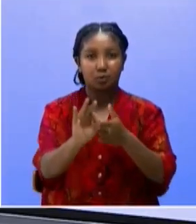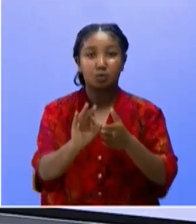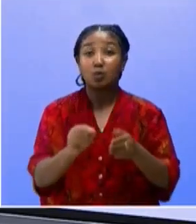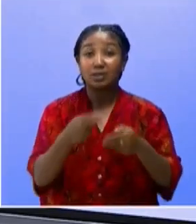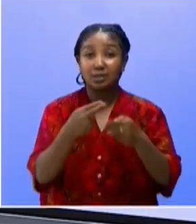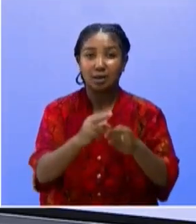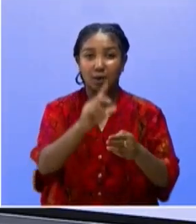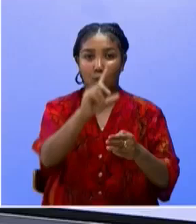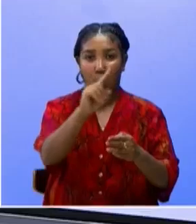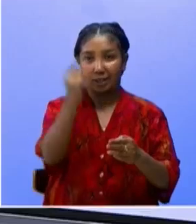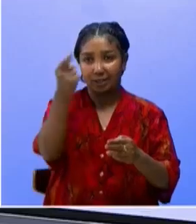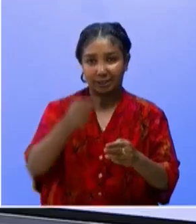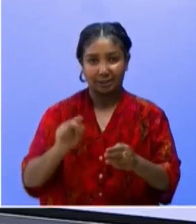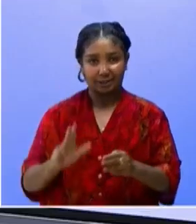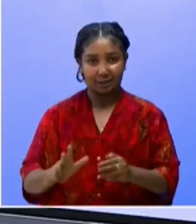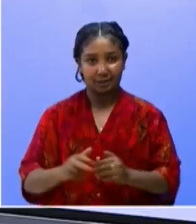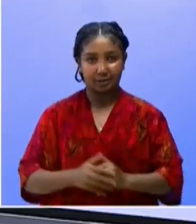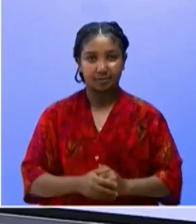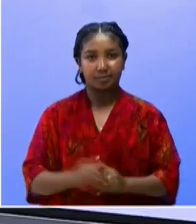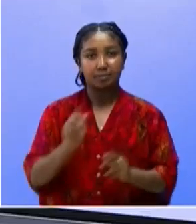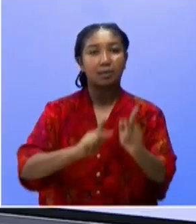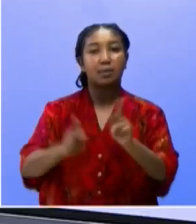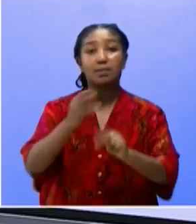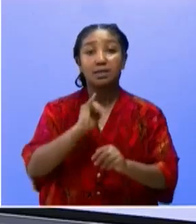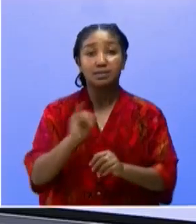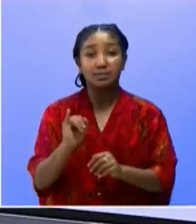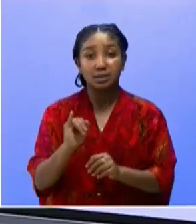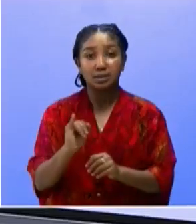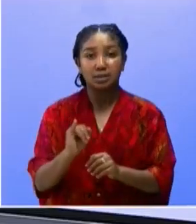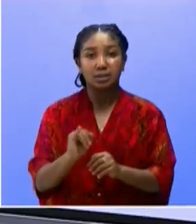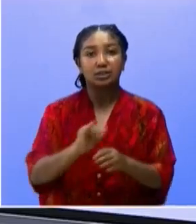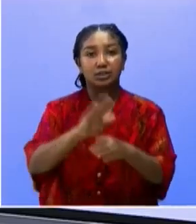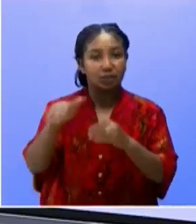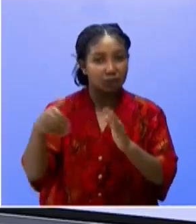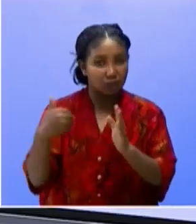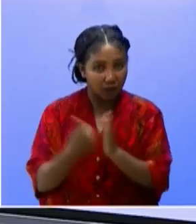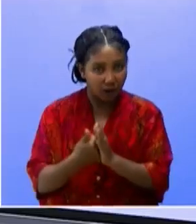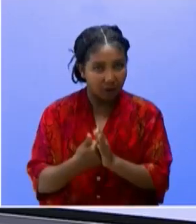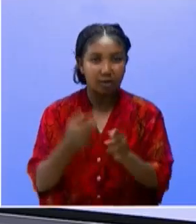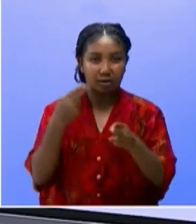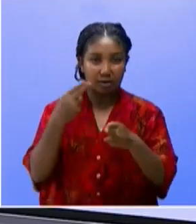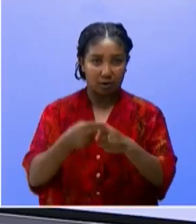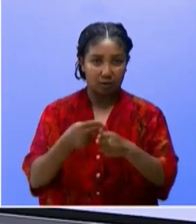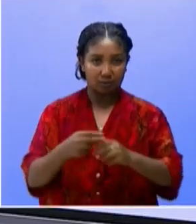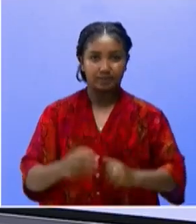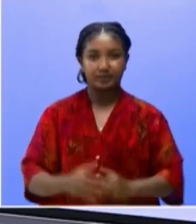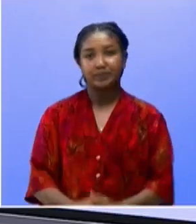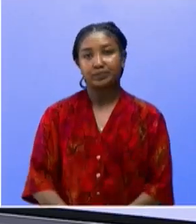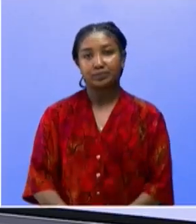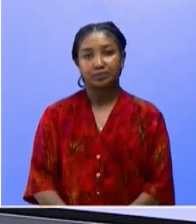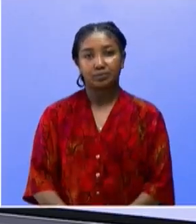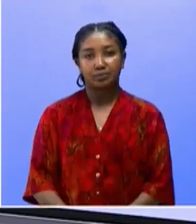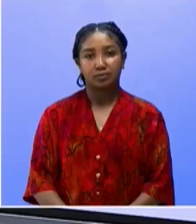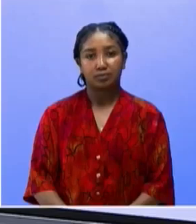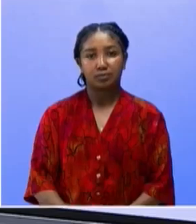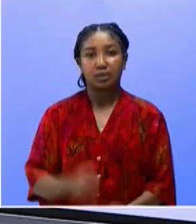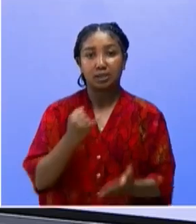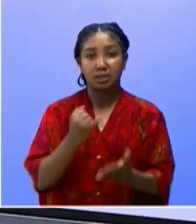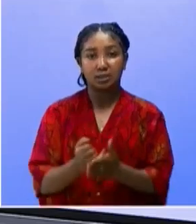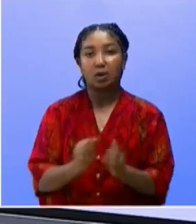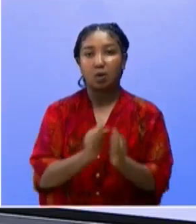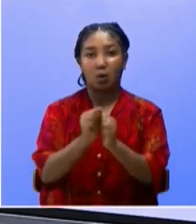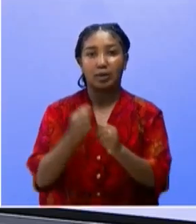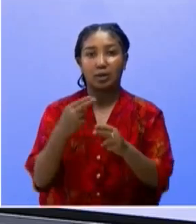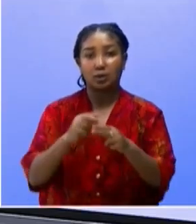say? 1/3. People is what? A general noun, right? It is a common